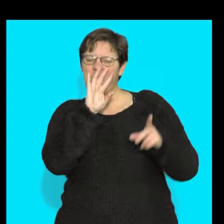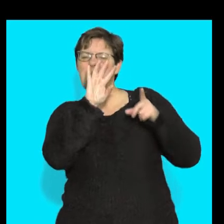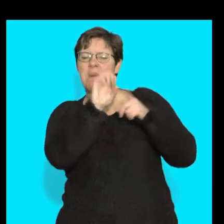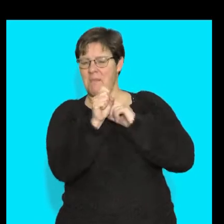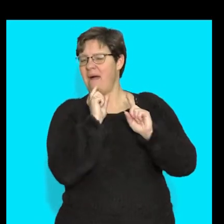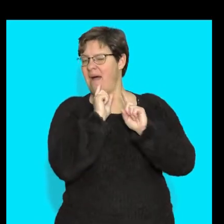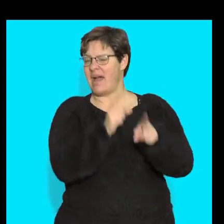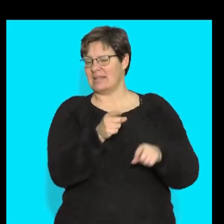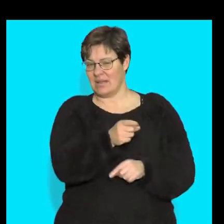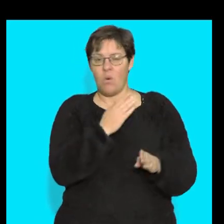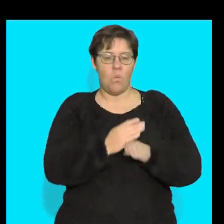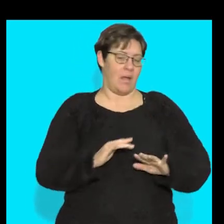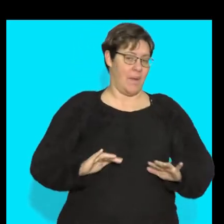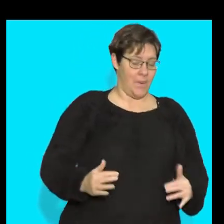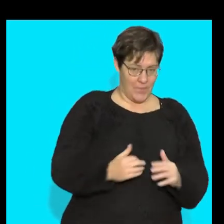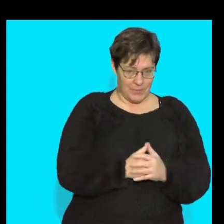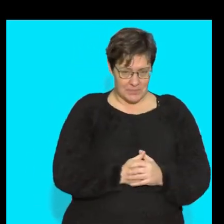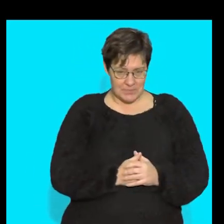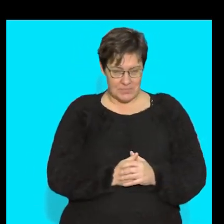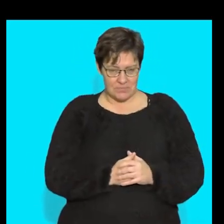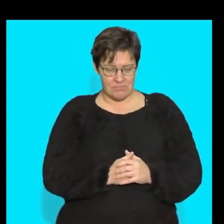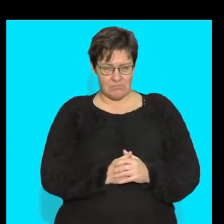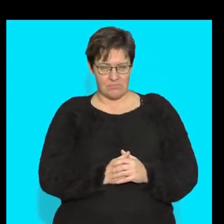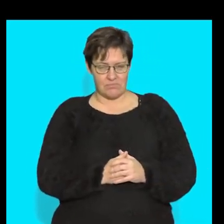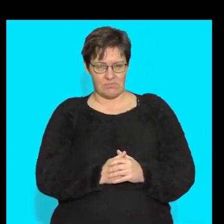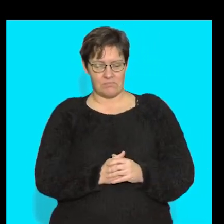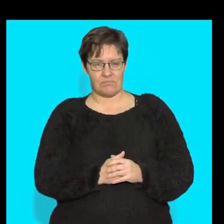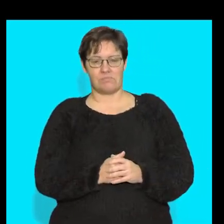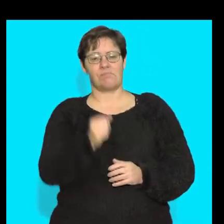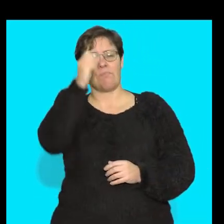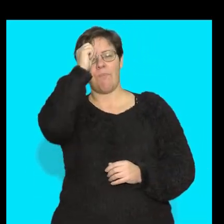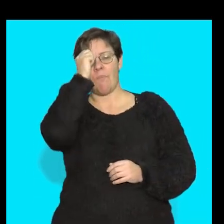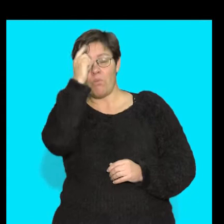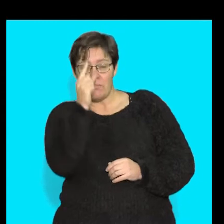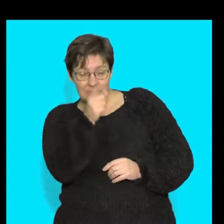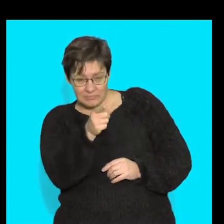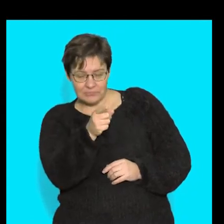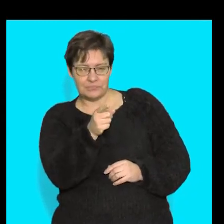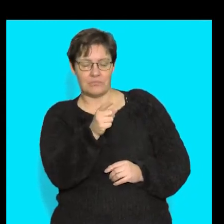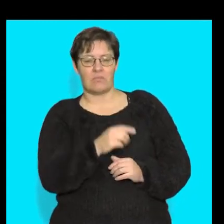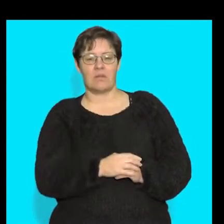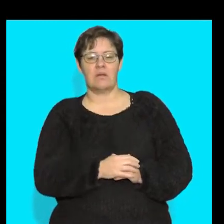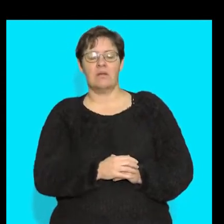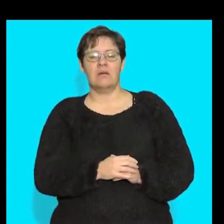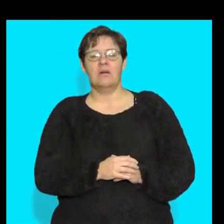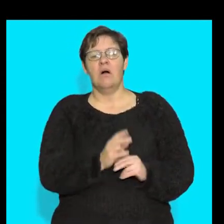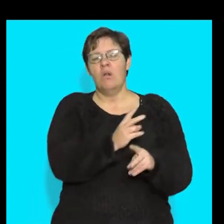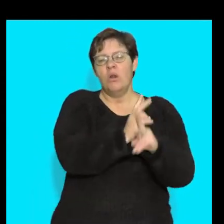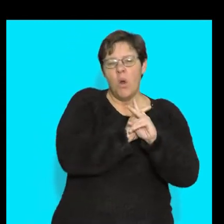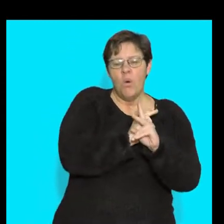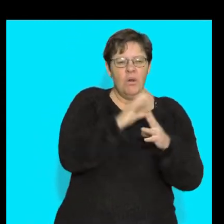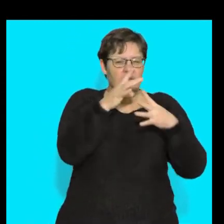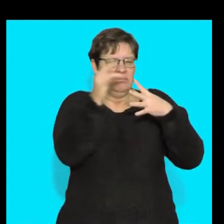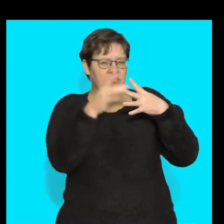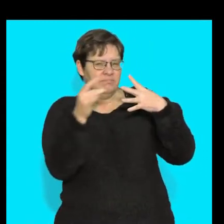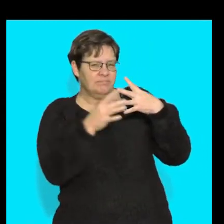and answer with one of the questions here. And then remember, we're going to analyze some loan options.